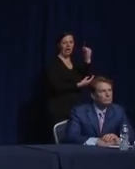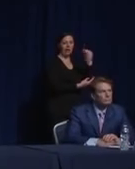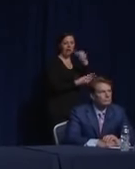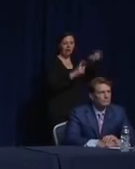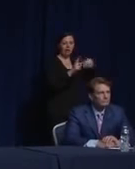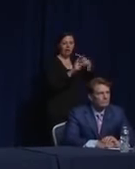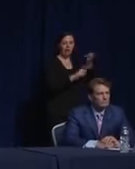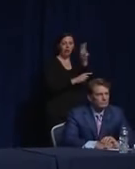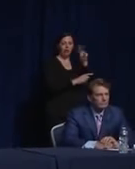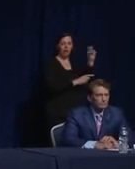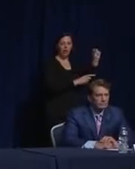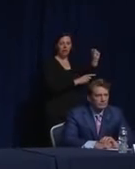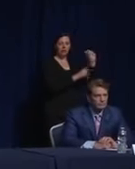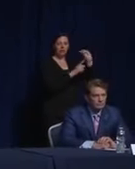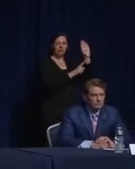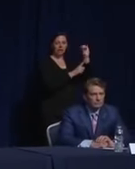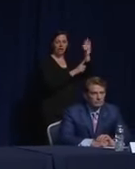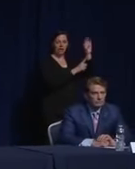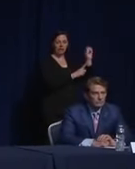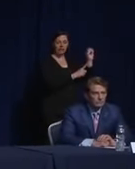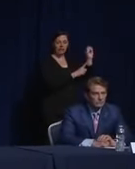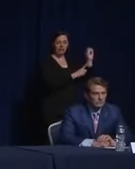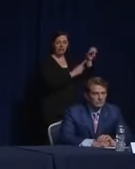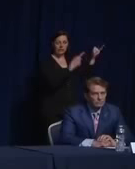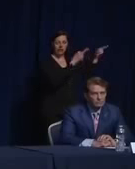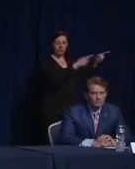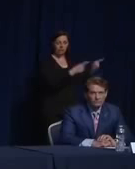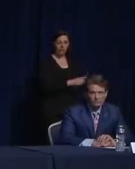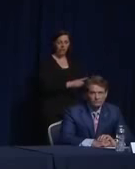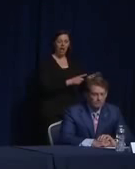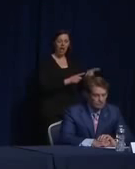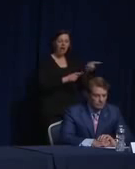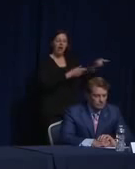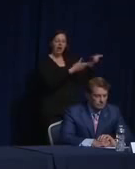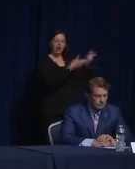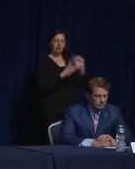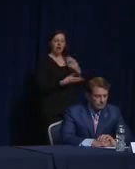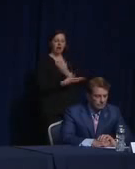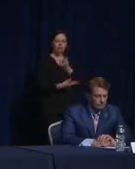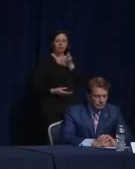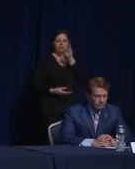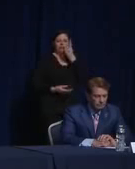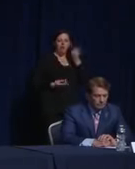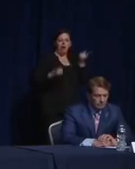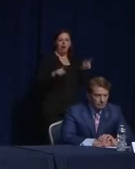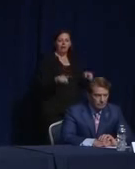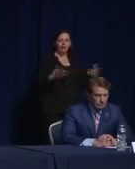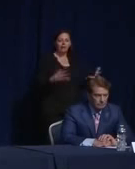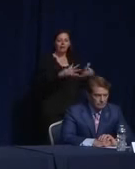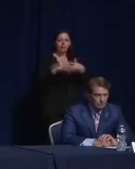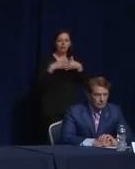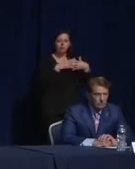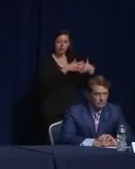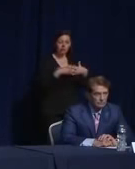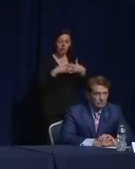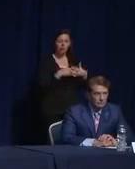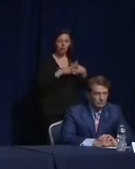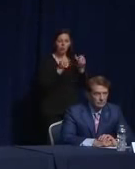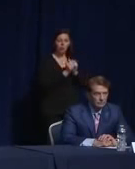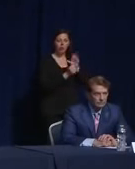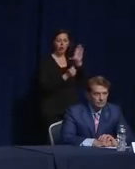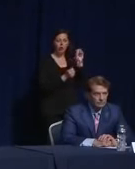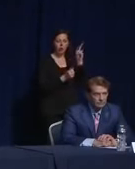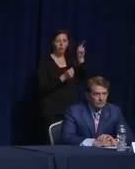provides insight into COVID-19 and how it's affecting our population here in our country. It demonstrates that risk for